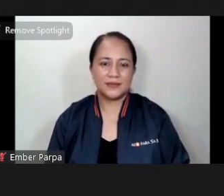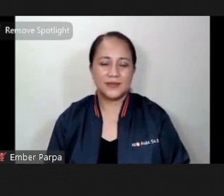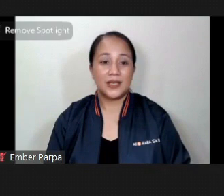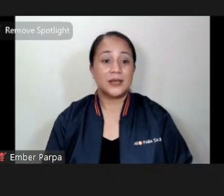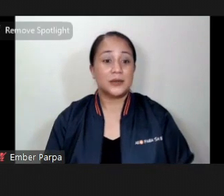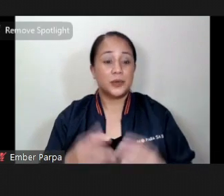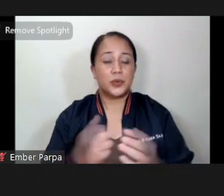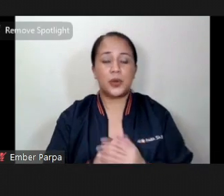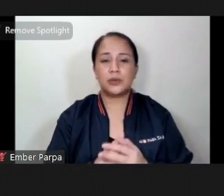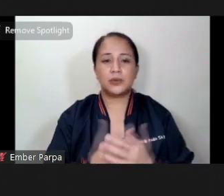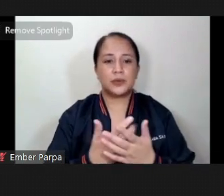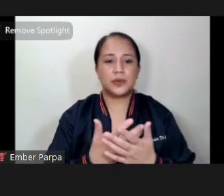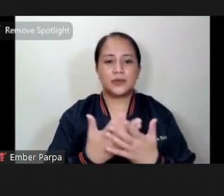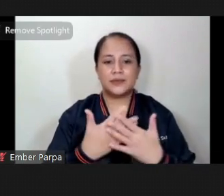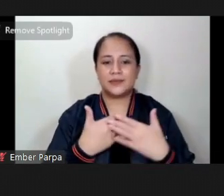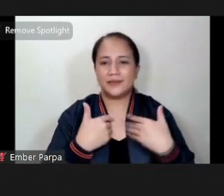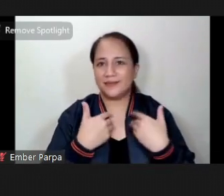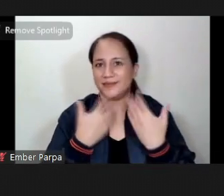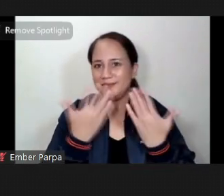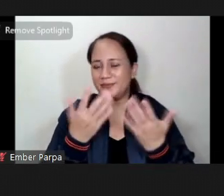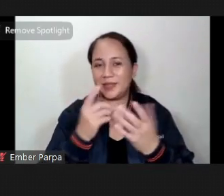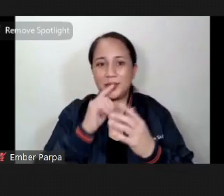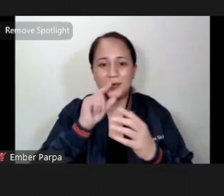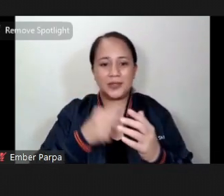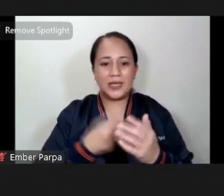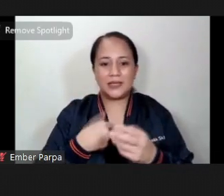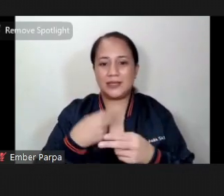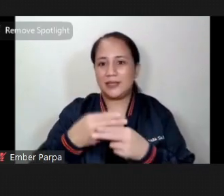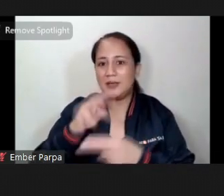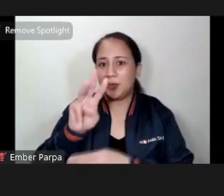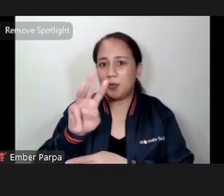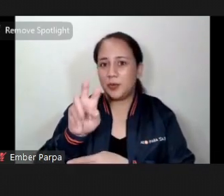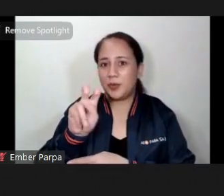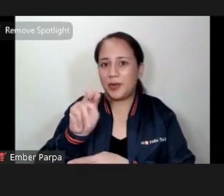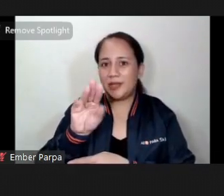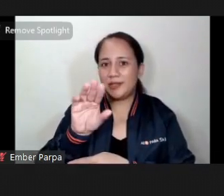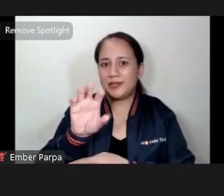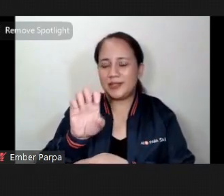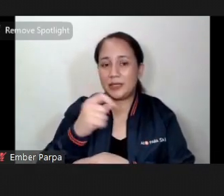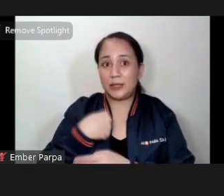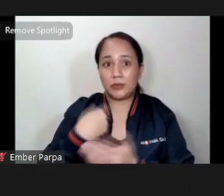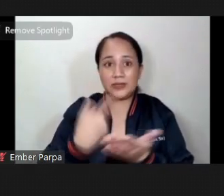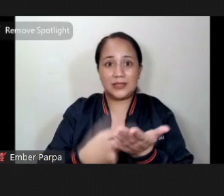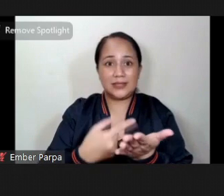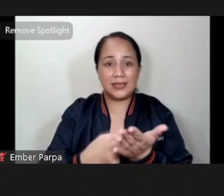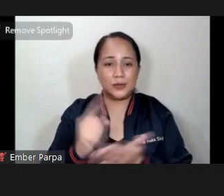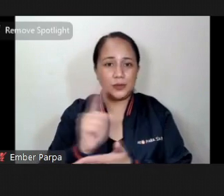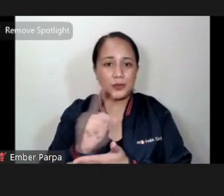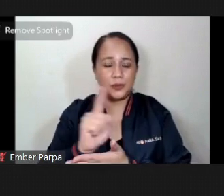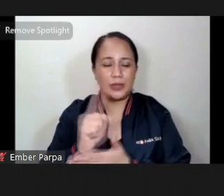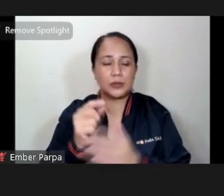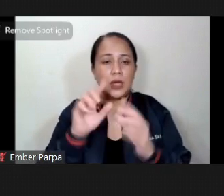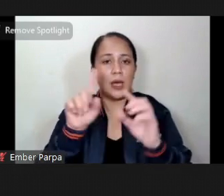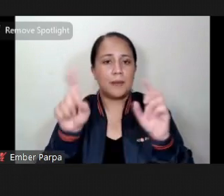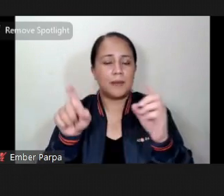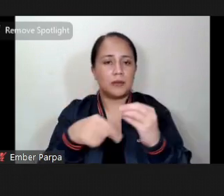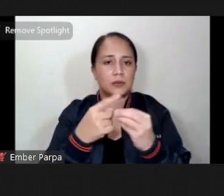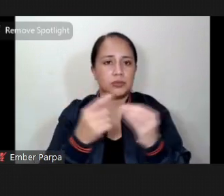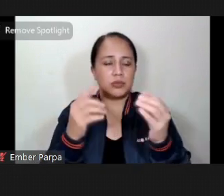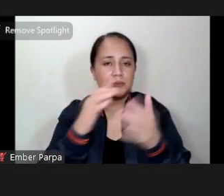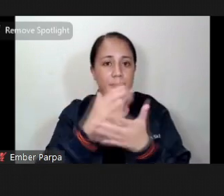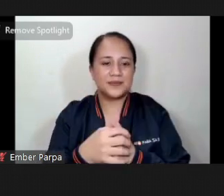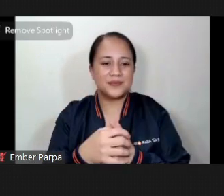Ayan, isang makabatang pagbati sa lahat. Ako si Wenz at ating tatalakayin ngayon ang patungkol sa Component